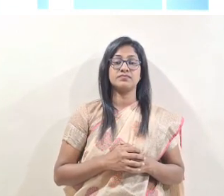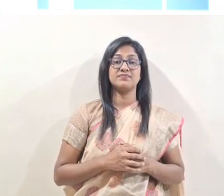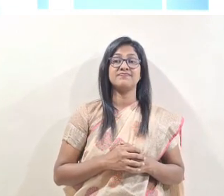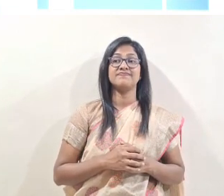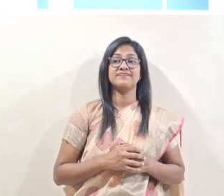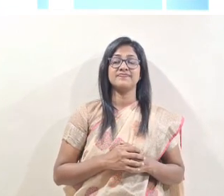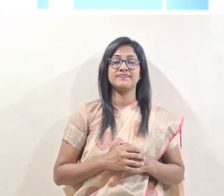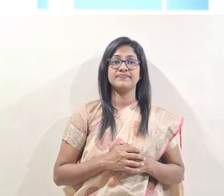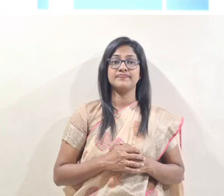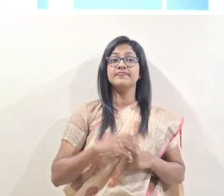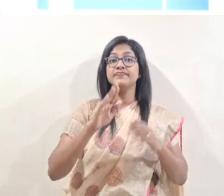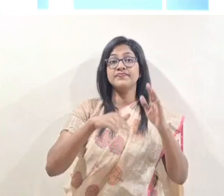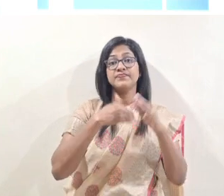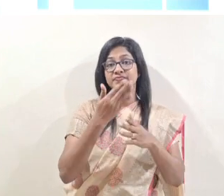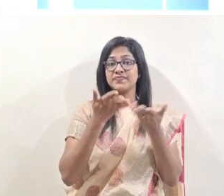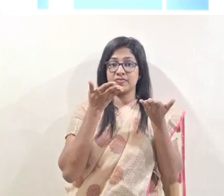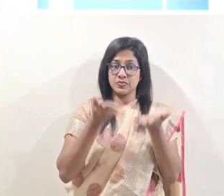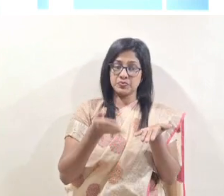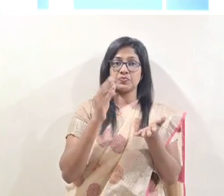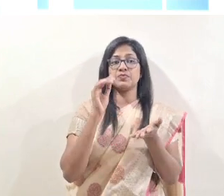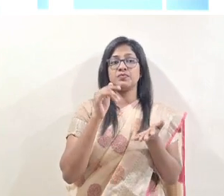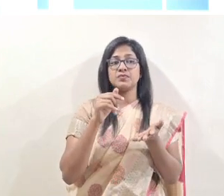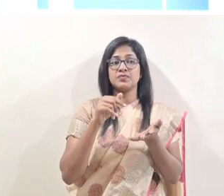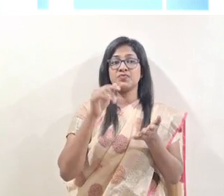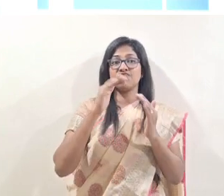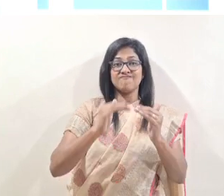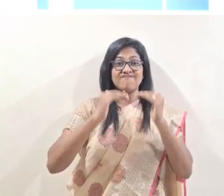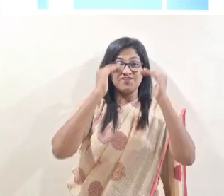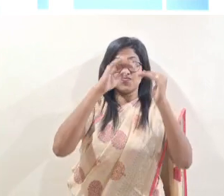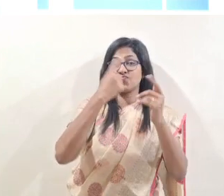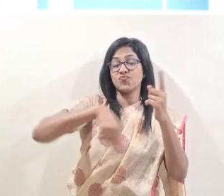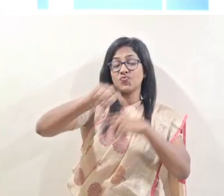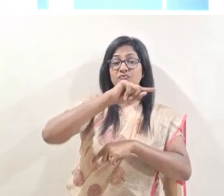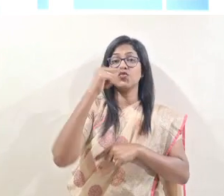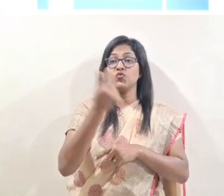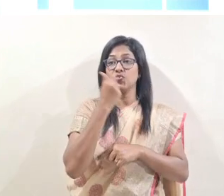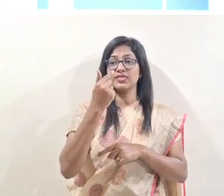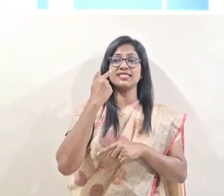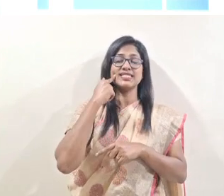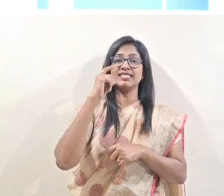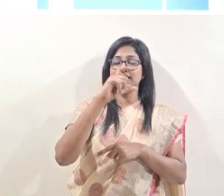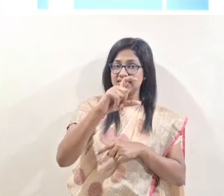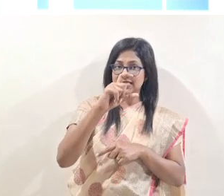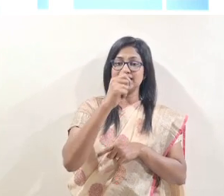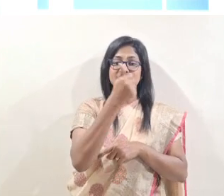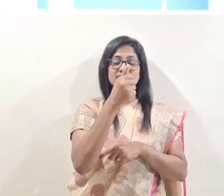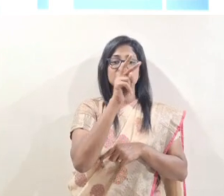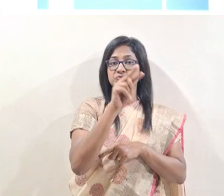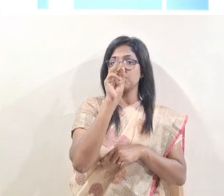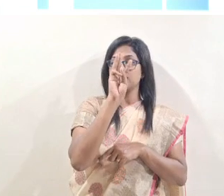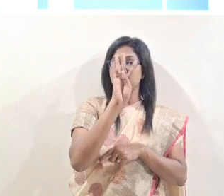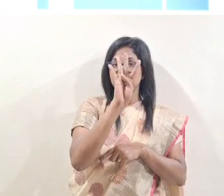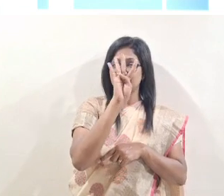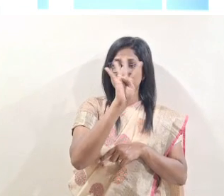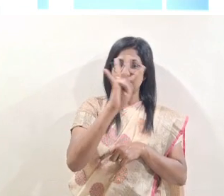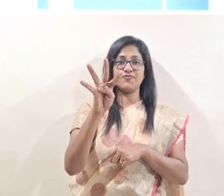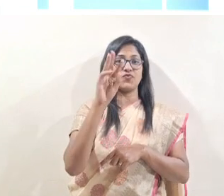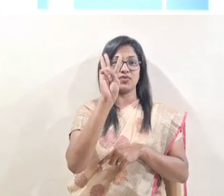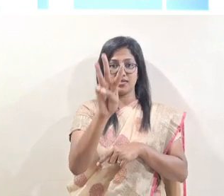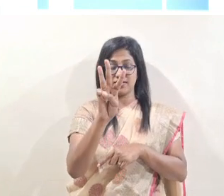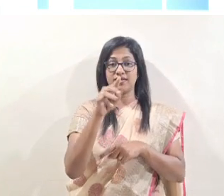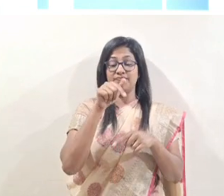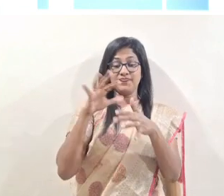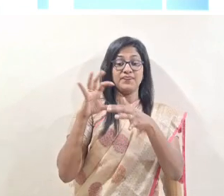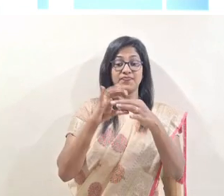There, as of today, one of the standards which is getting used is IEC 62443. This is a standard normally